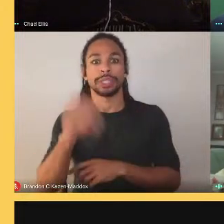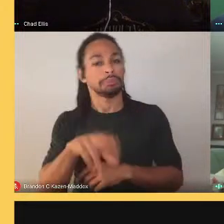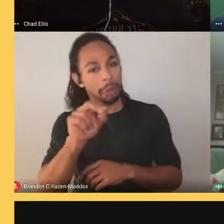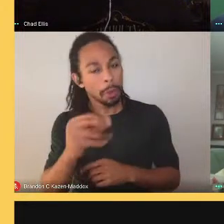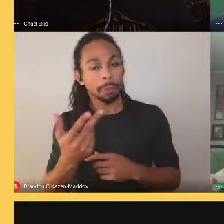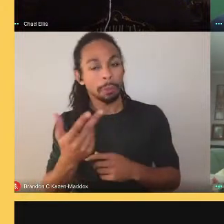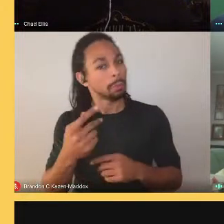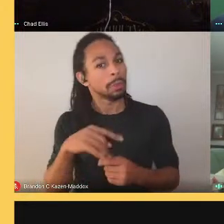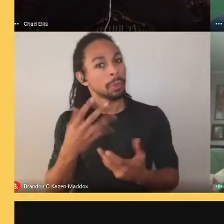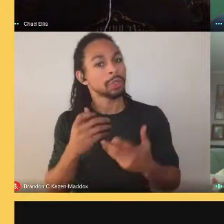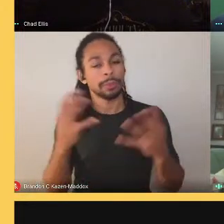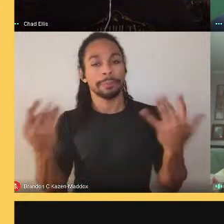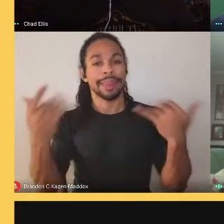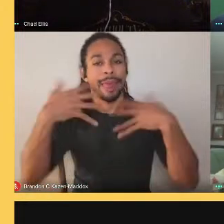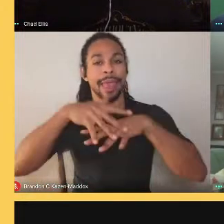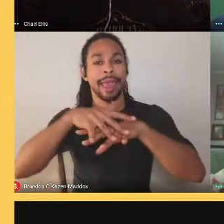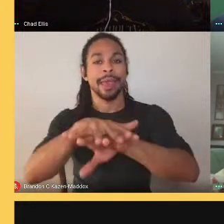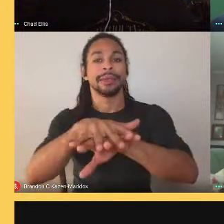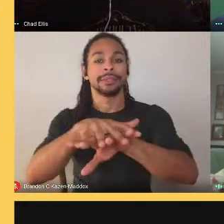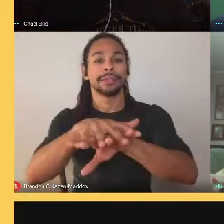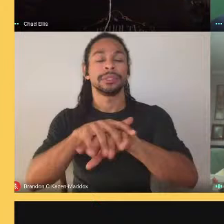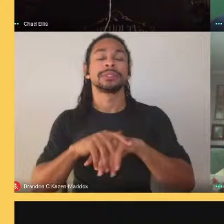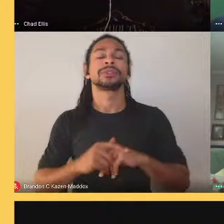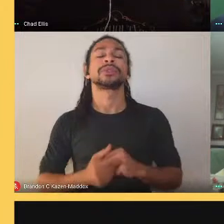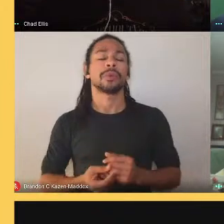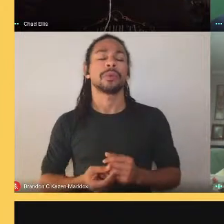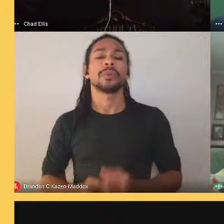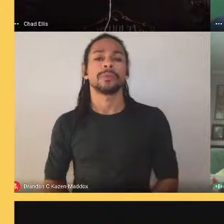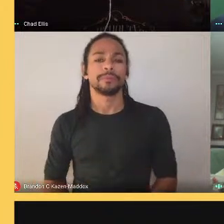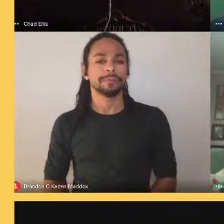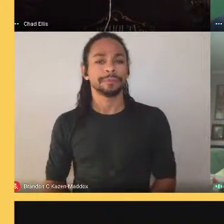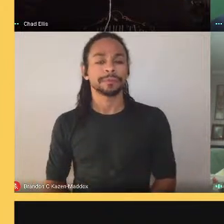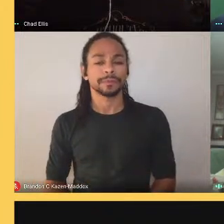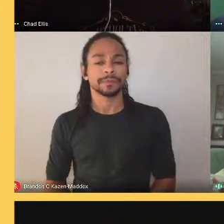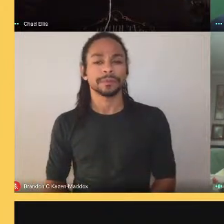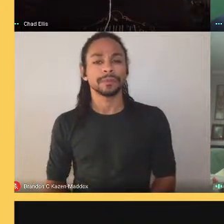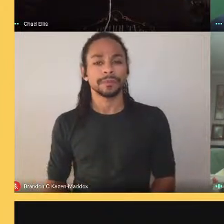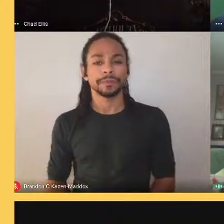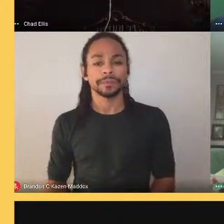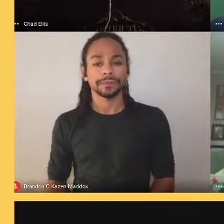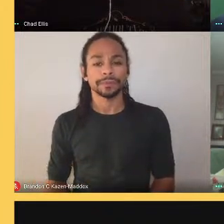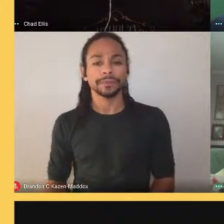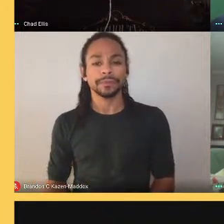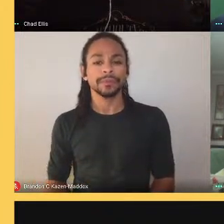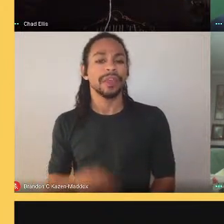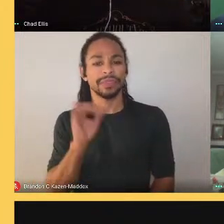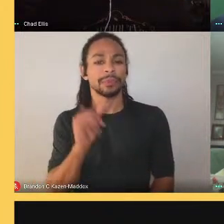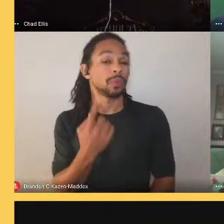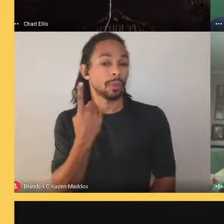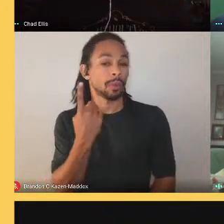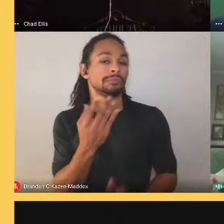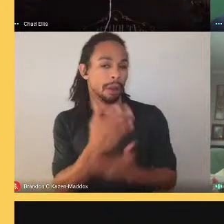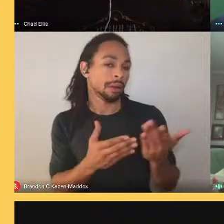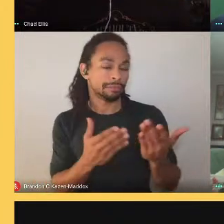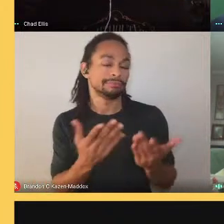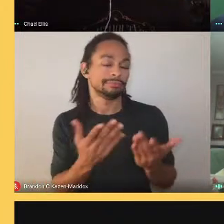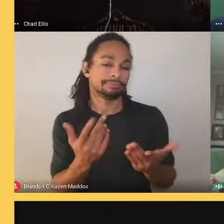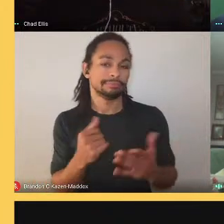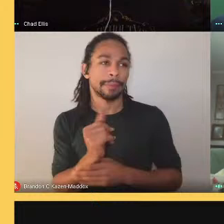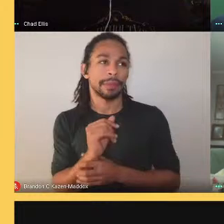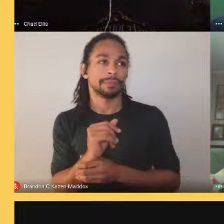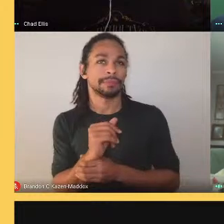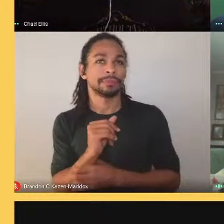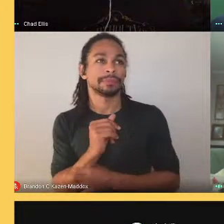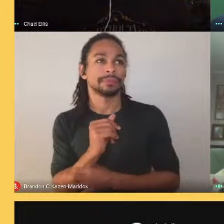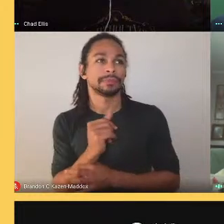with that, that was also a facet of it, of, you know, some of the things that we would do, like re-records to